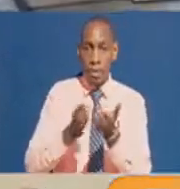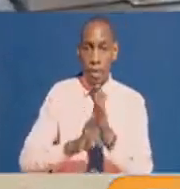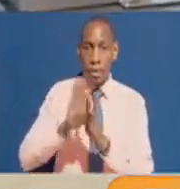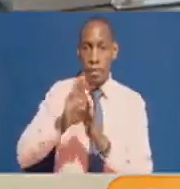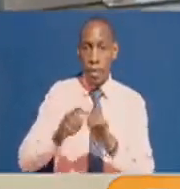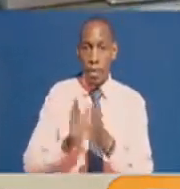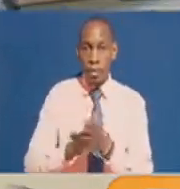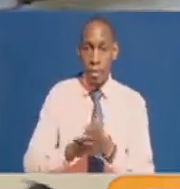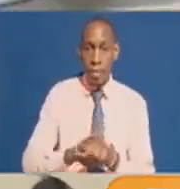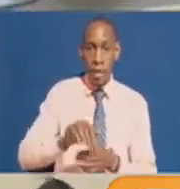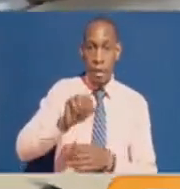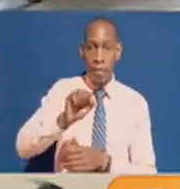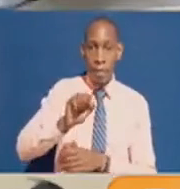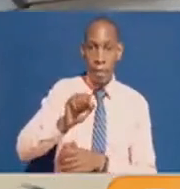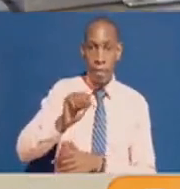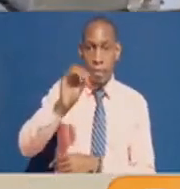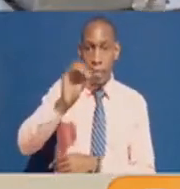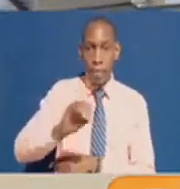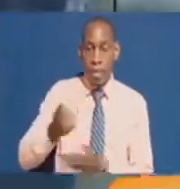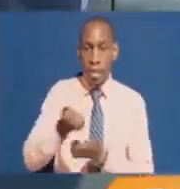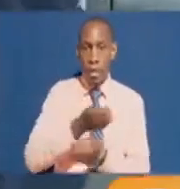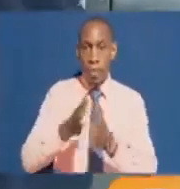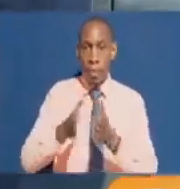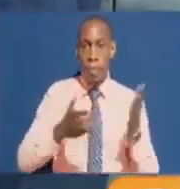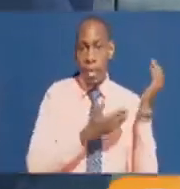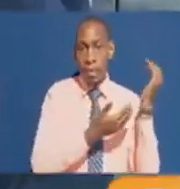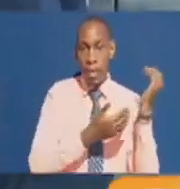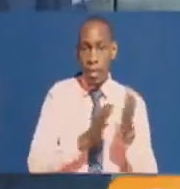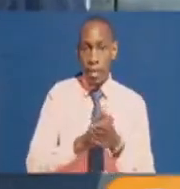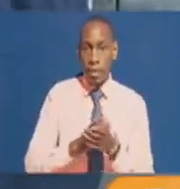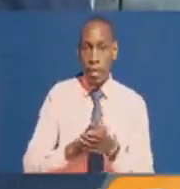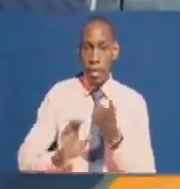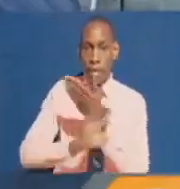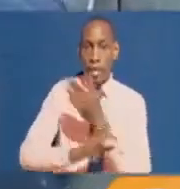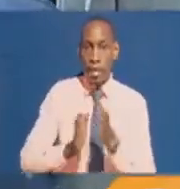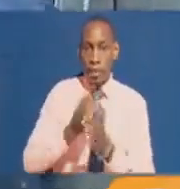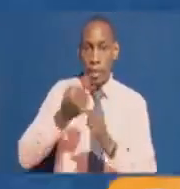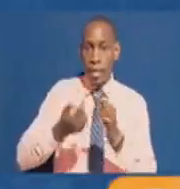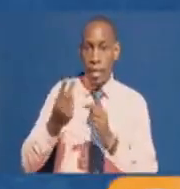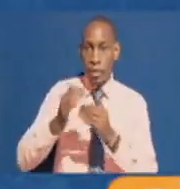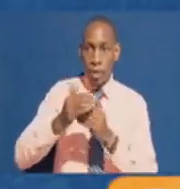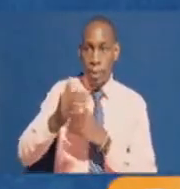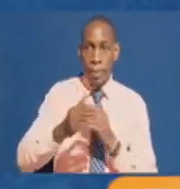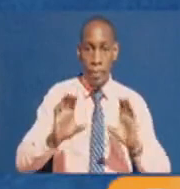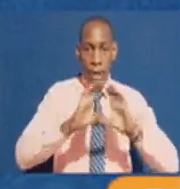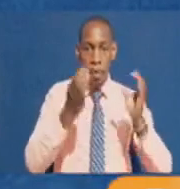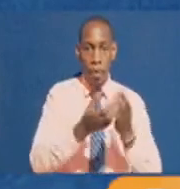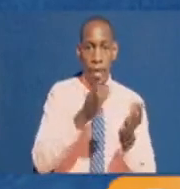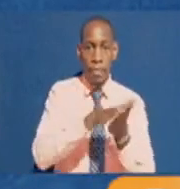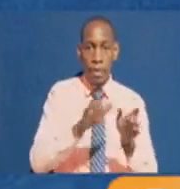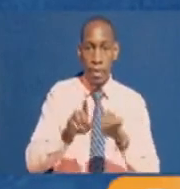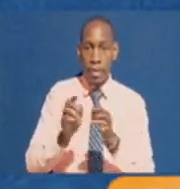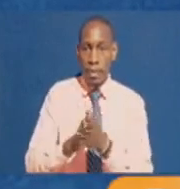the 5.4% economic growth projection for the country over the next 2 years. The bank has